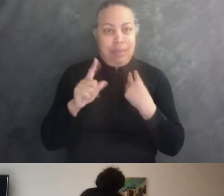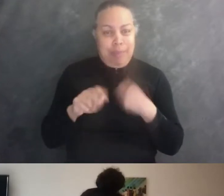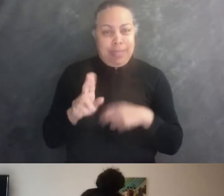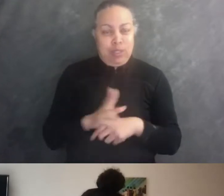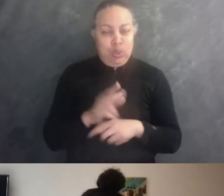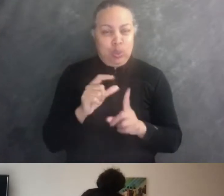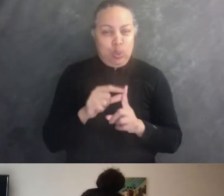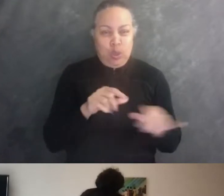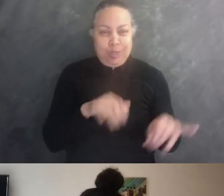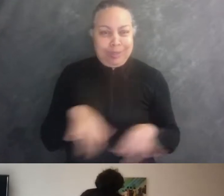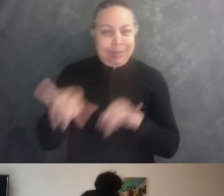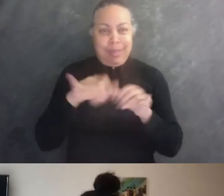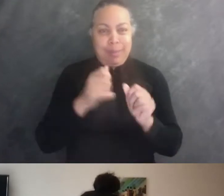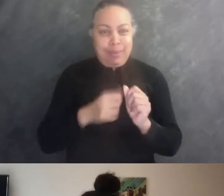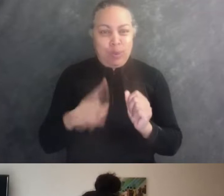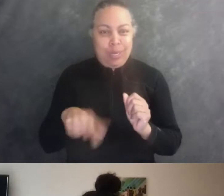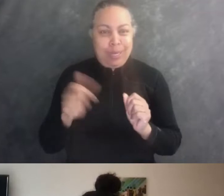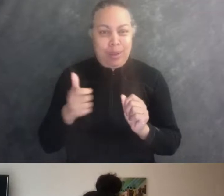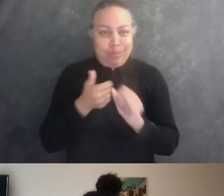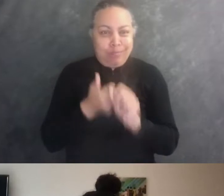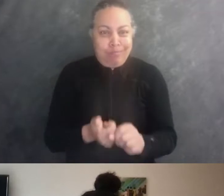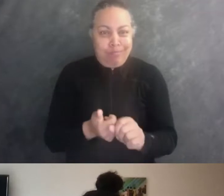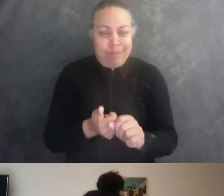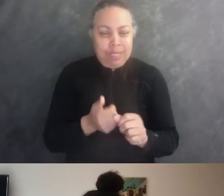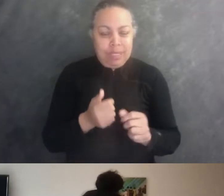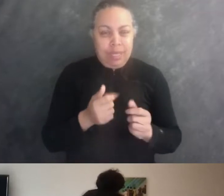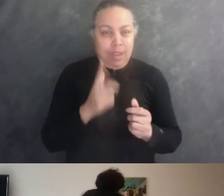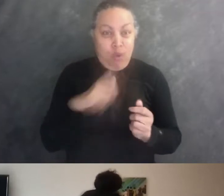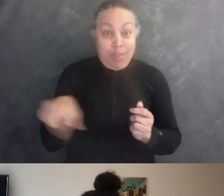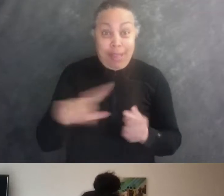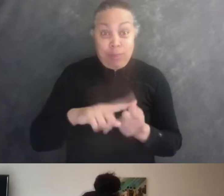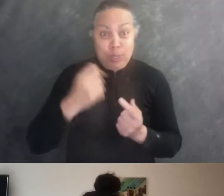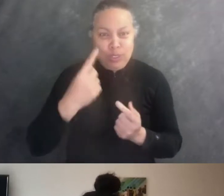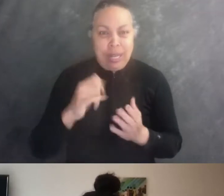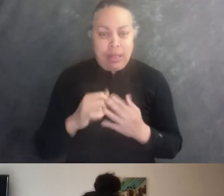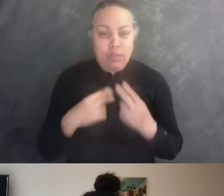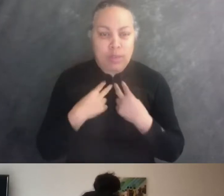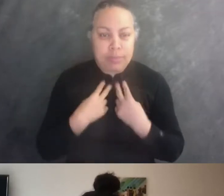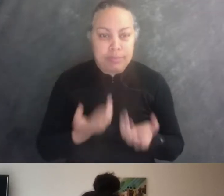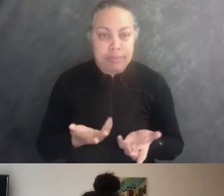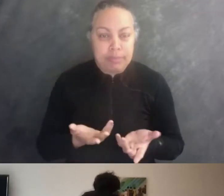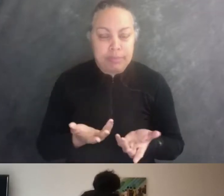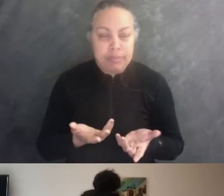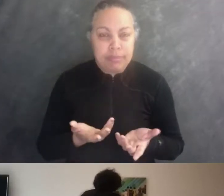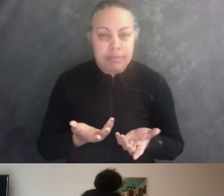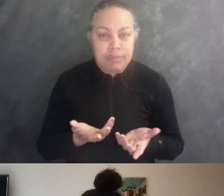way everybody else is using it, to be understood, is a kind of trap. And so